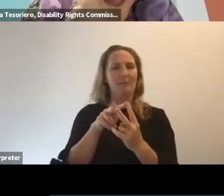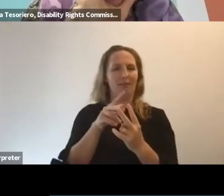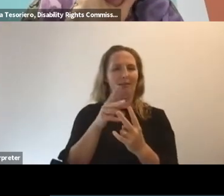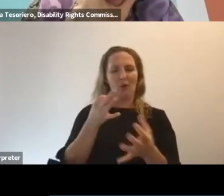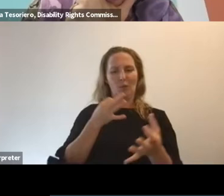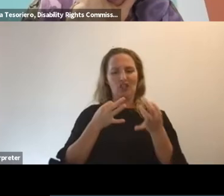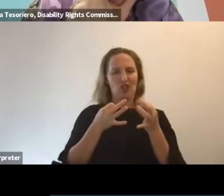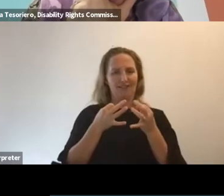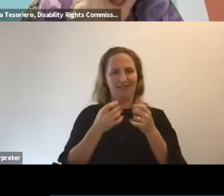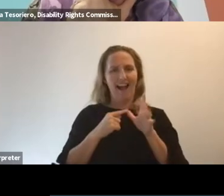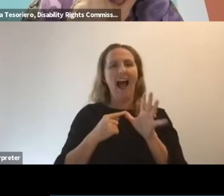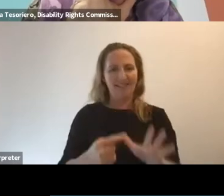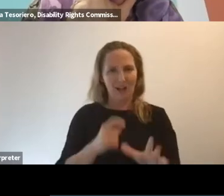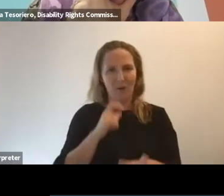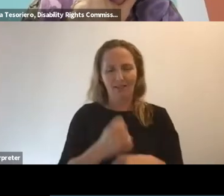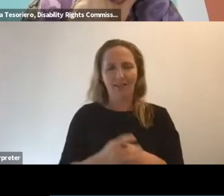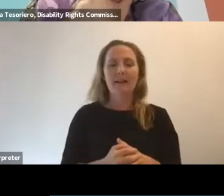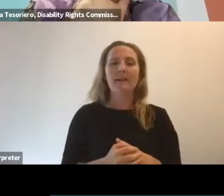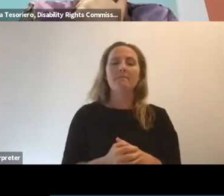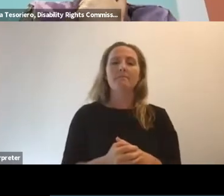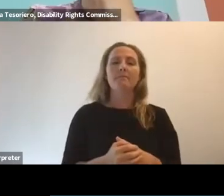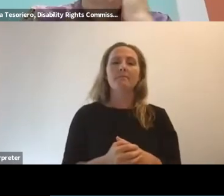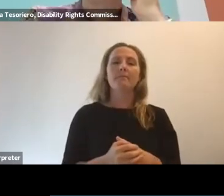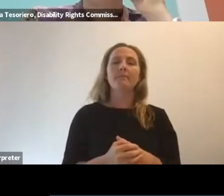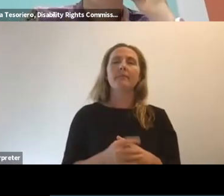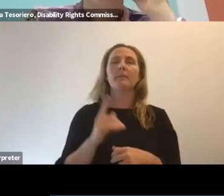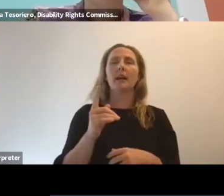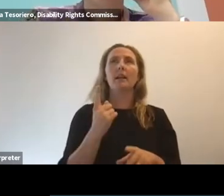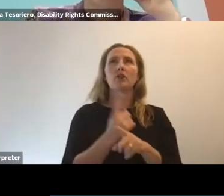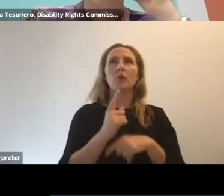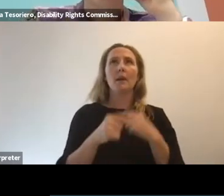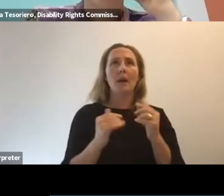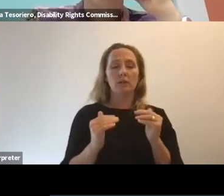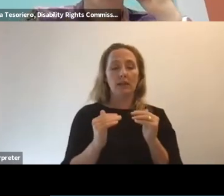But talking about equality or equity